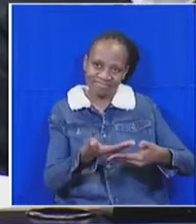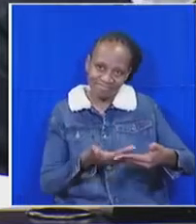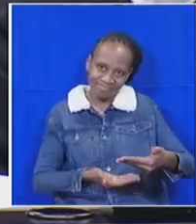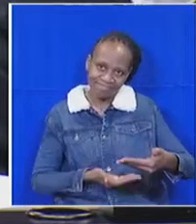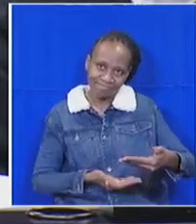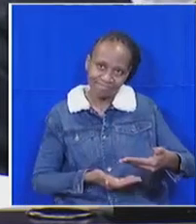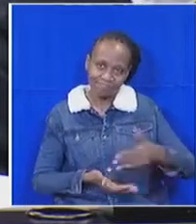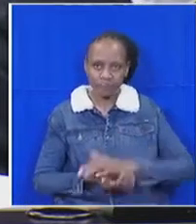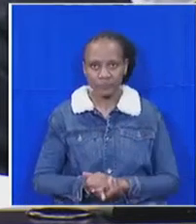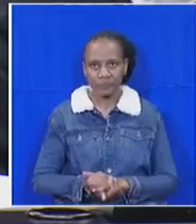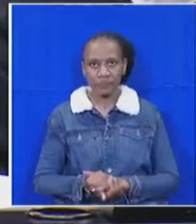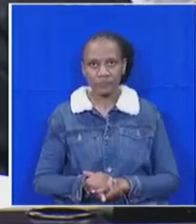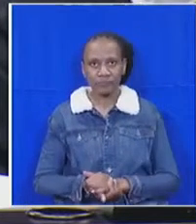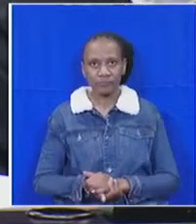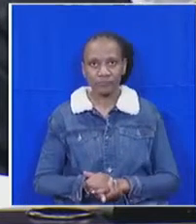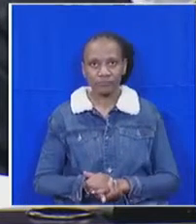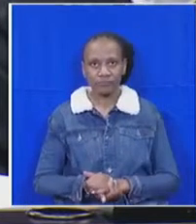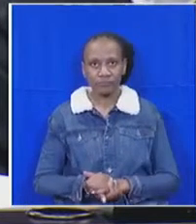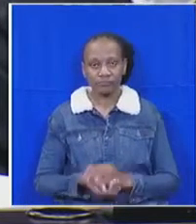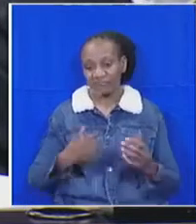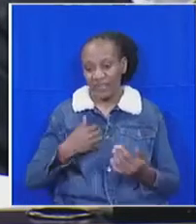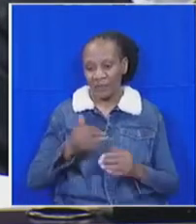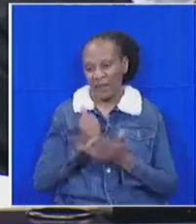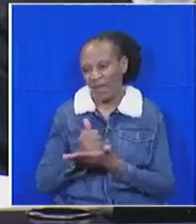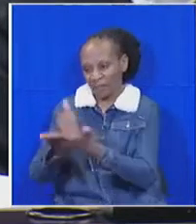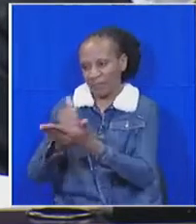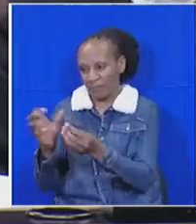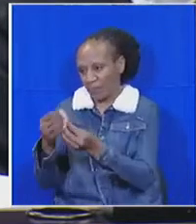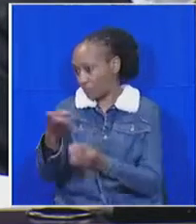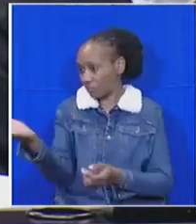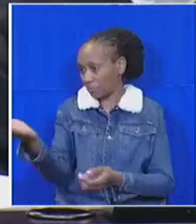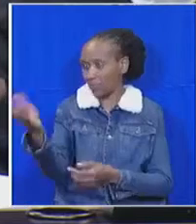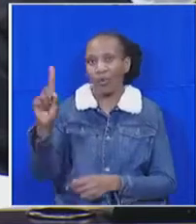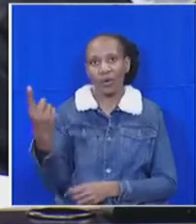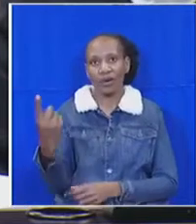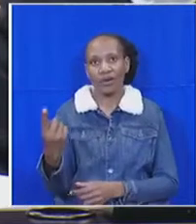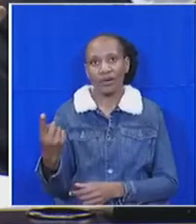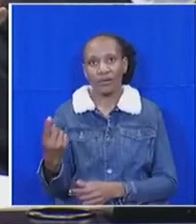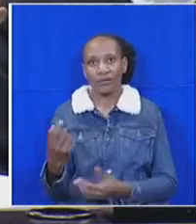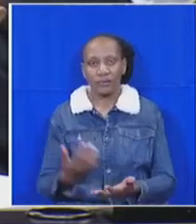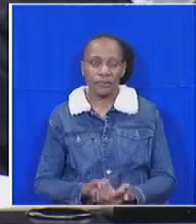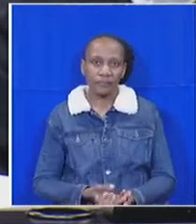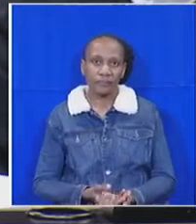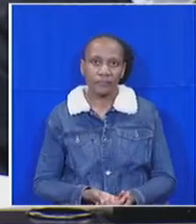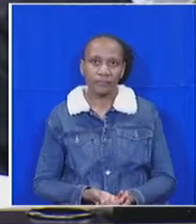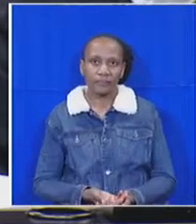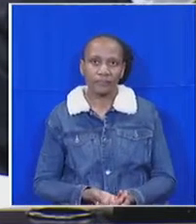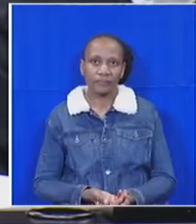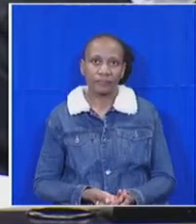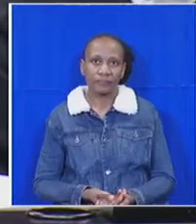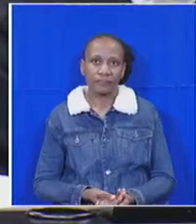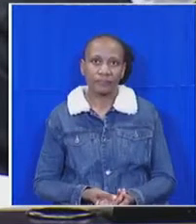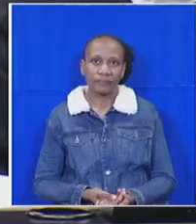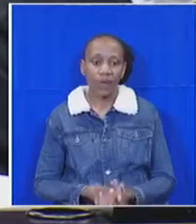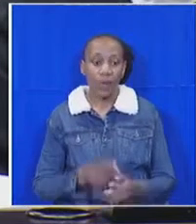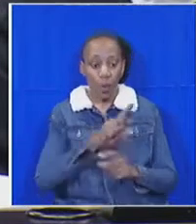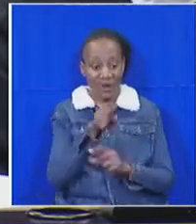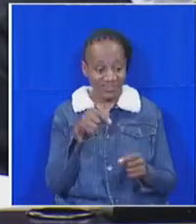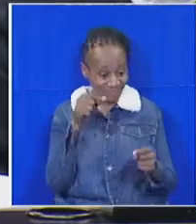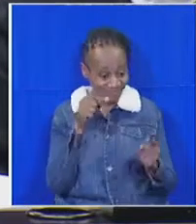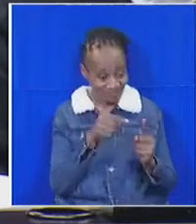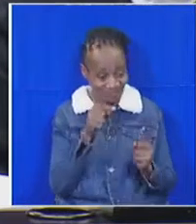I was just doing civic duty for these members. We jump this question. Jump this question,